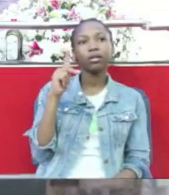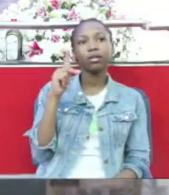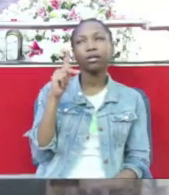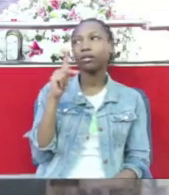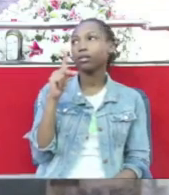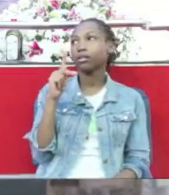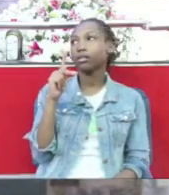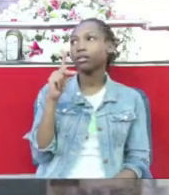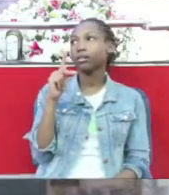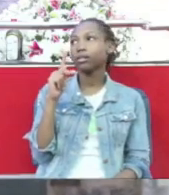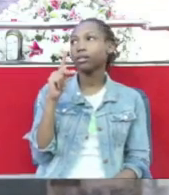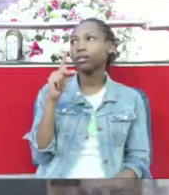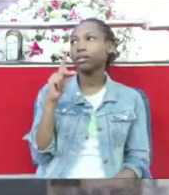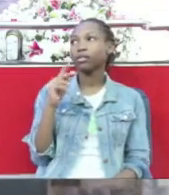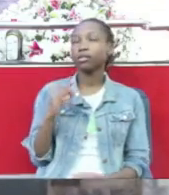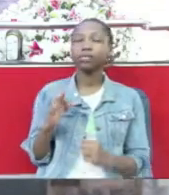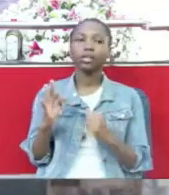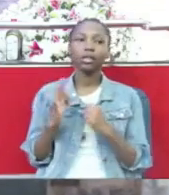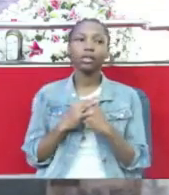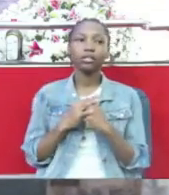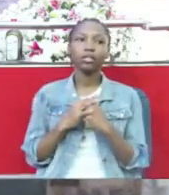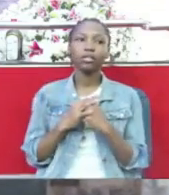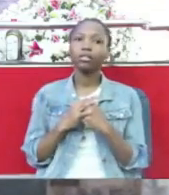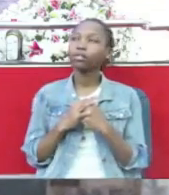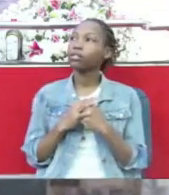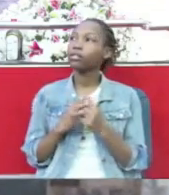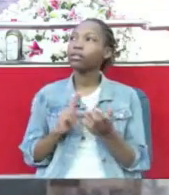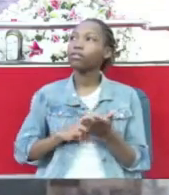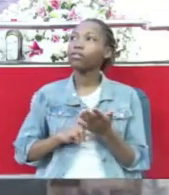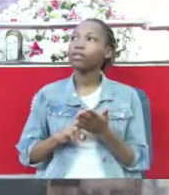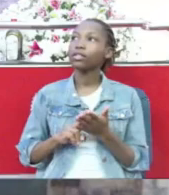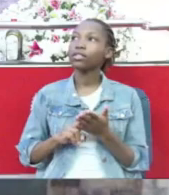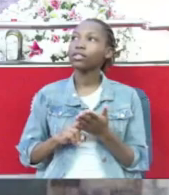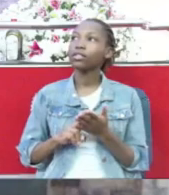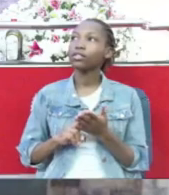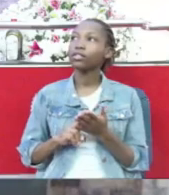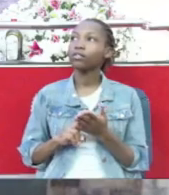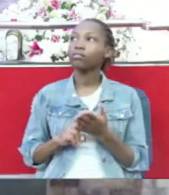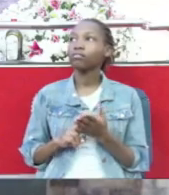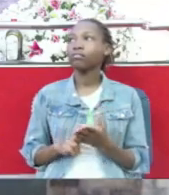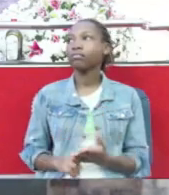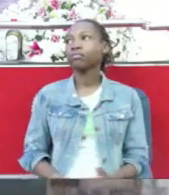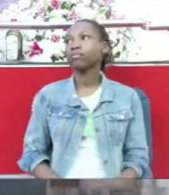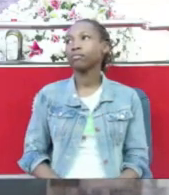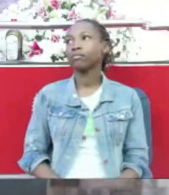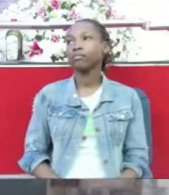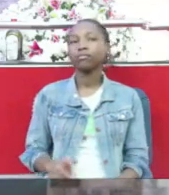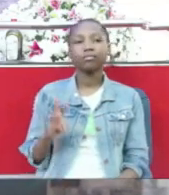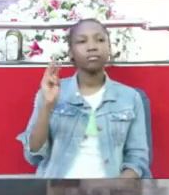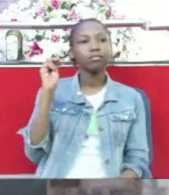28-34. And the second one, greatest priority, Matthew chapter 6,